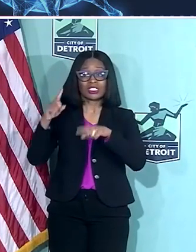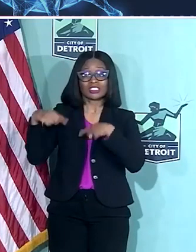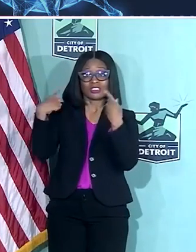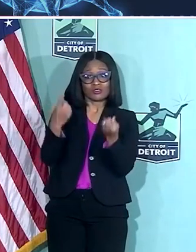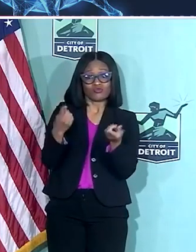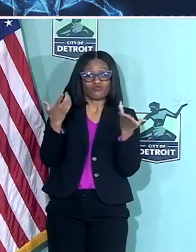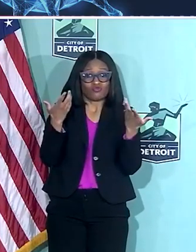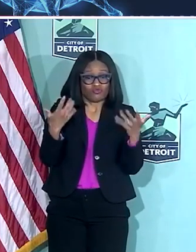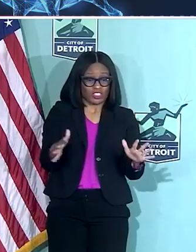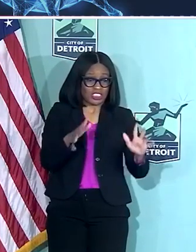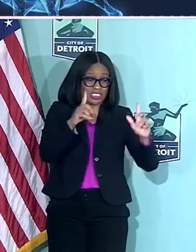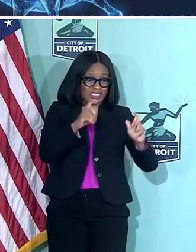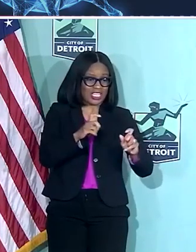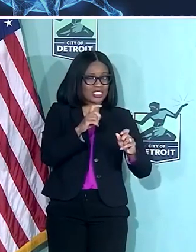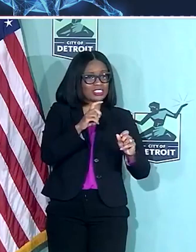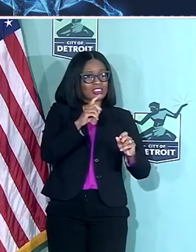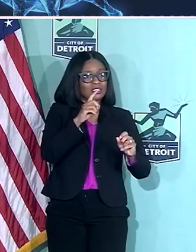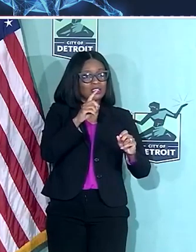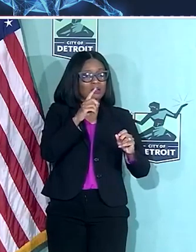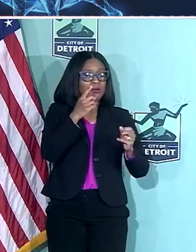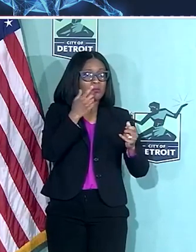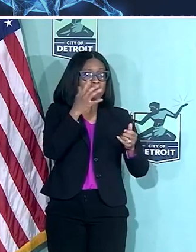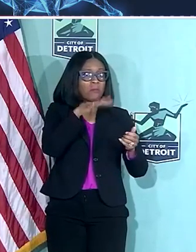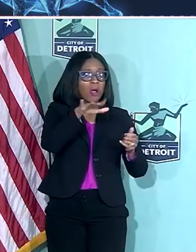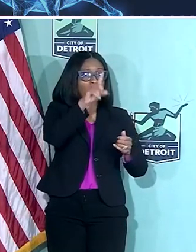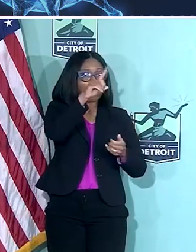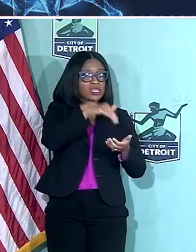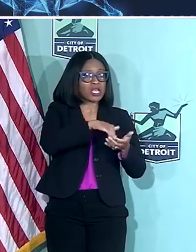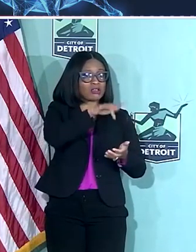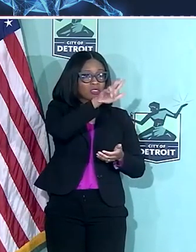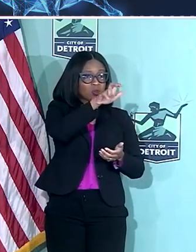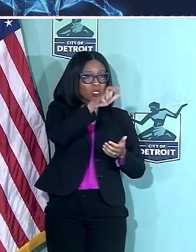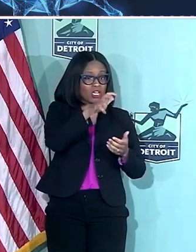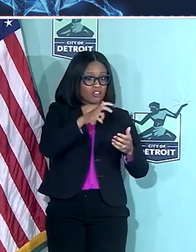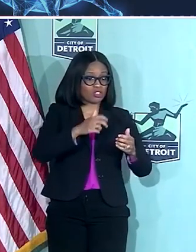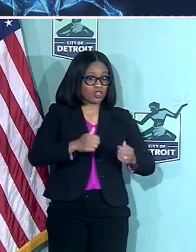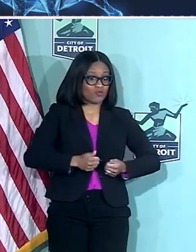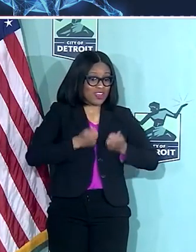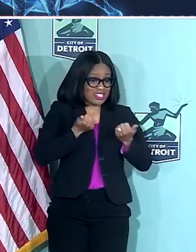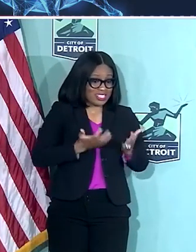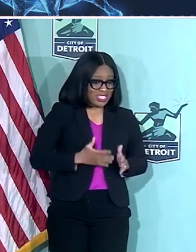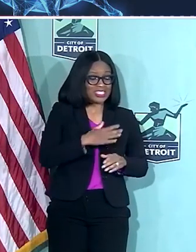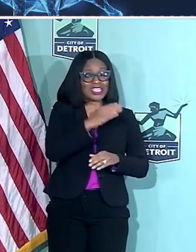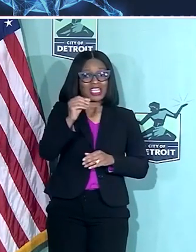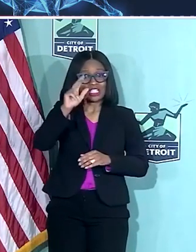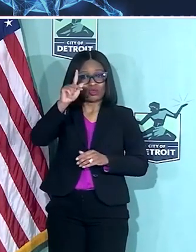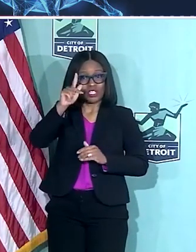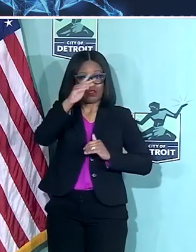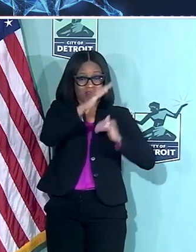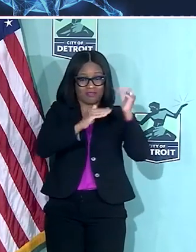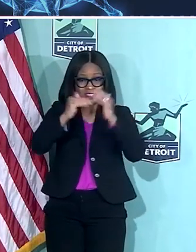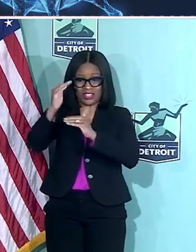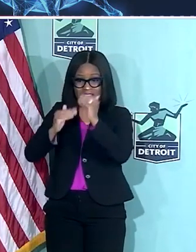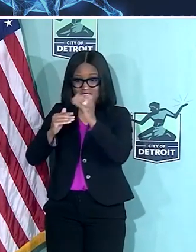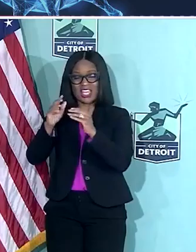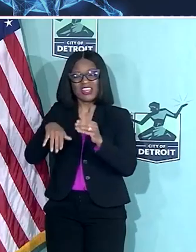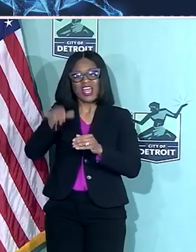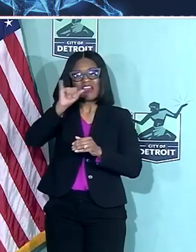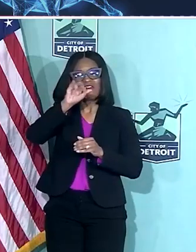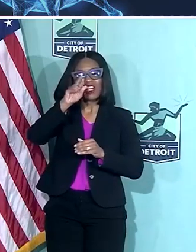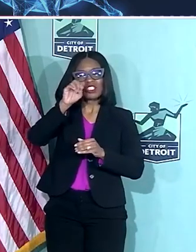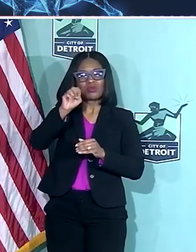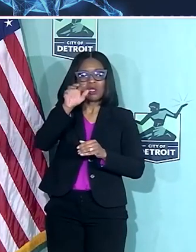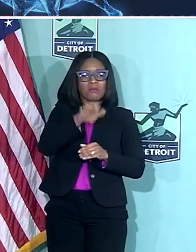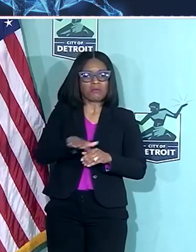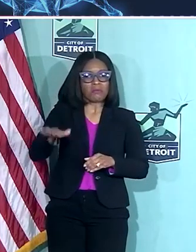have tested about 1,300 residents and 23 facilities. And the infection rate continues to hover right around